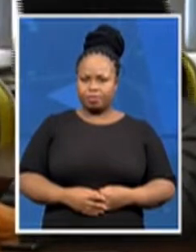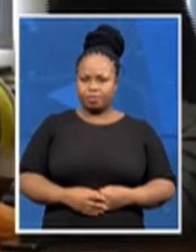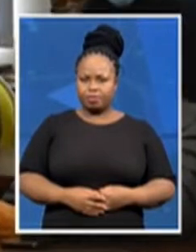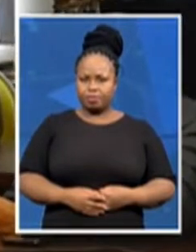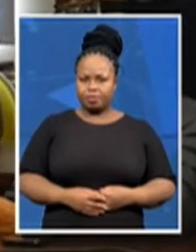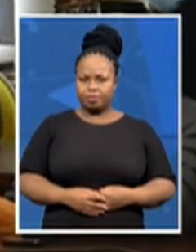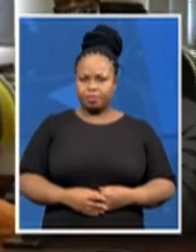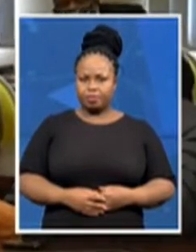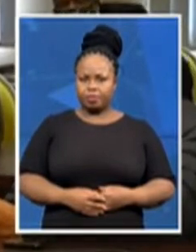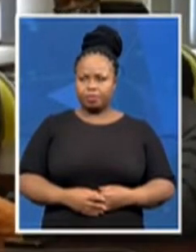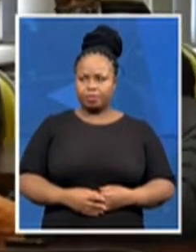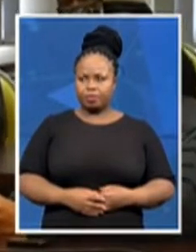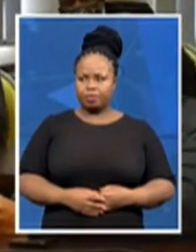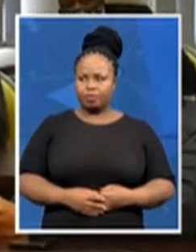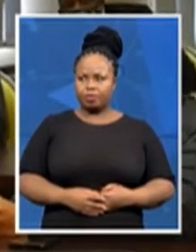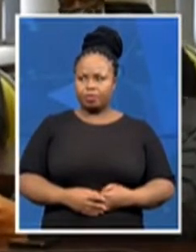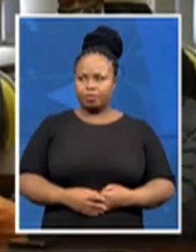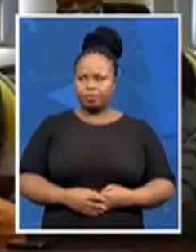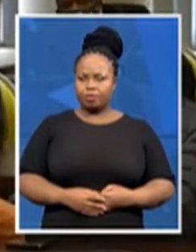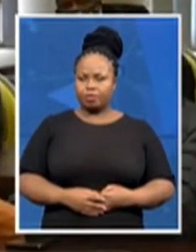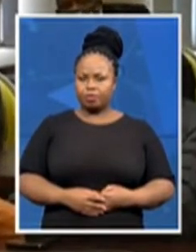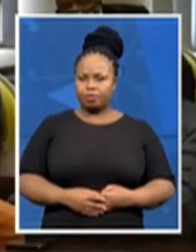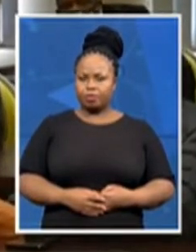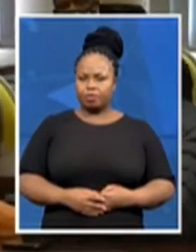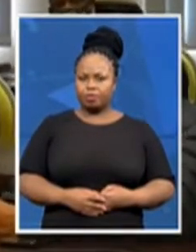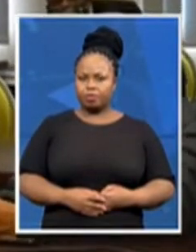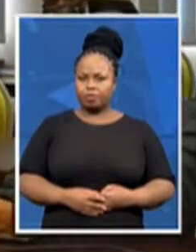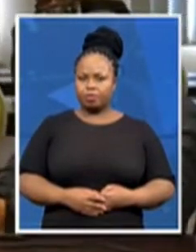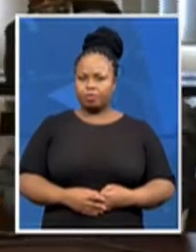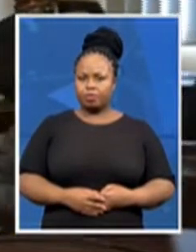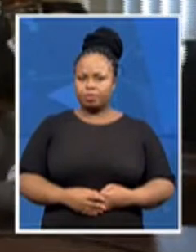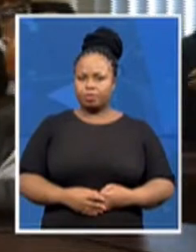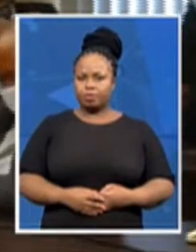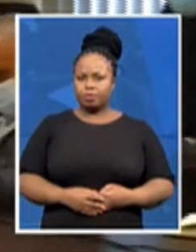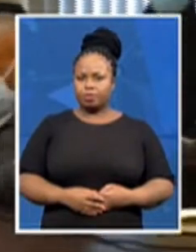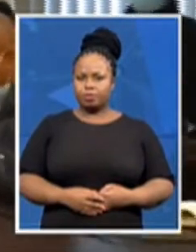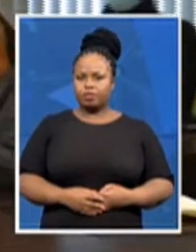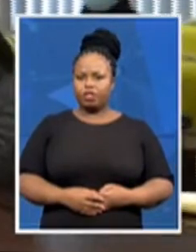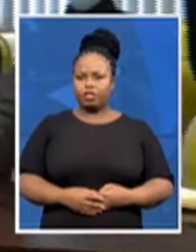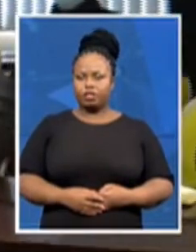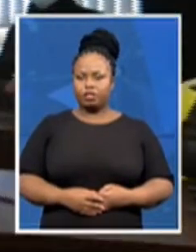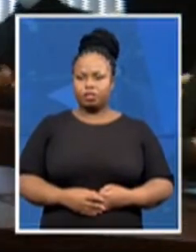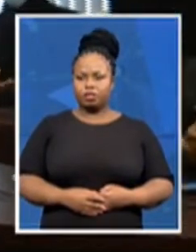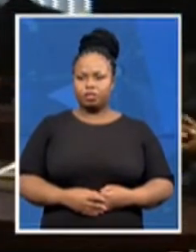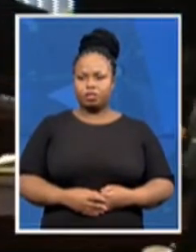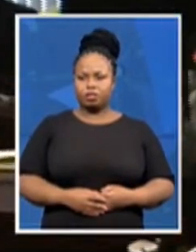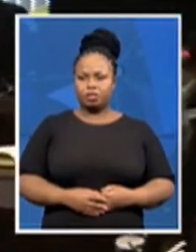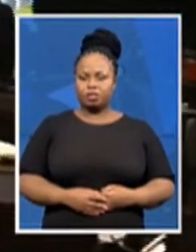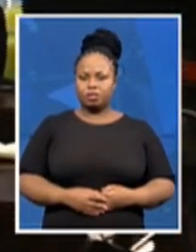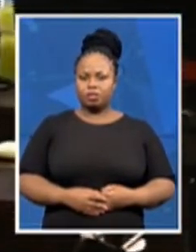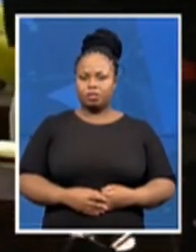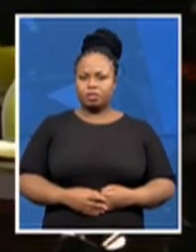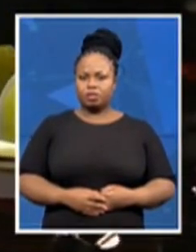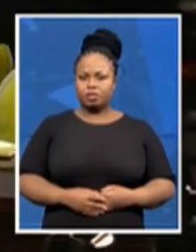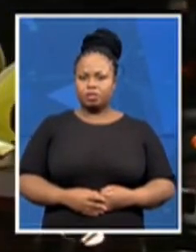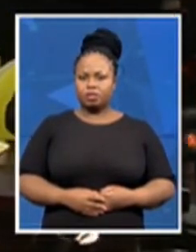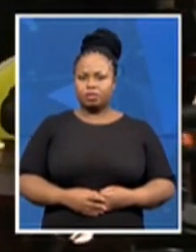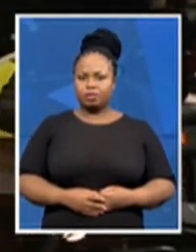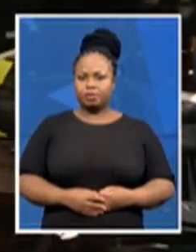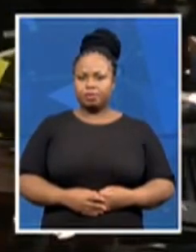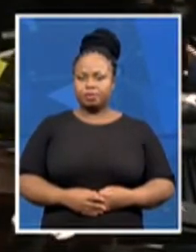Premier, there have been calls from quite a number of people to ask that a commission